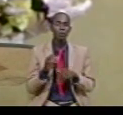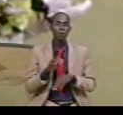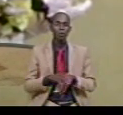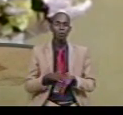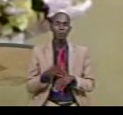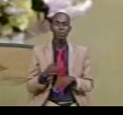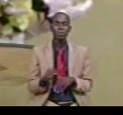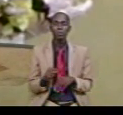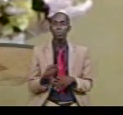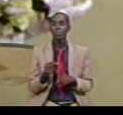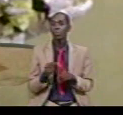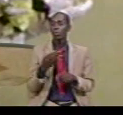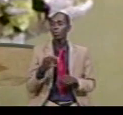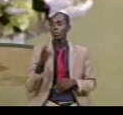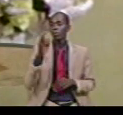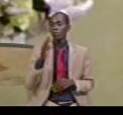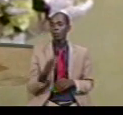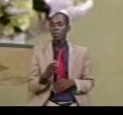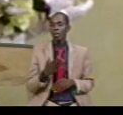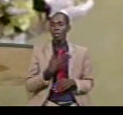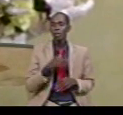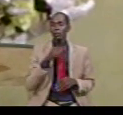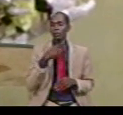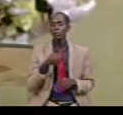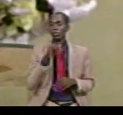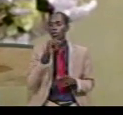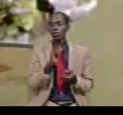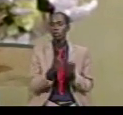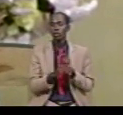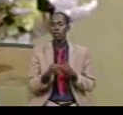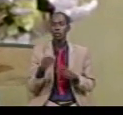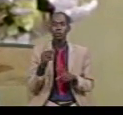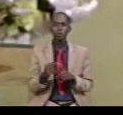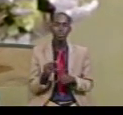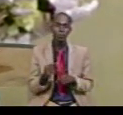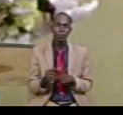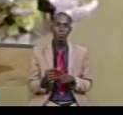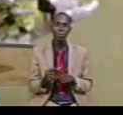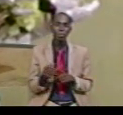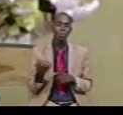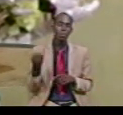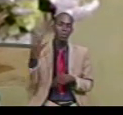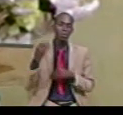God's unwavering, unchanging word. Over five decades,